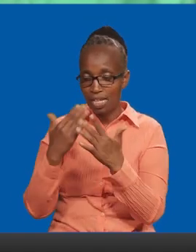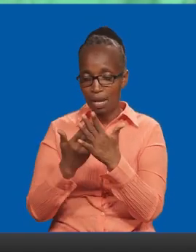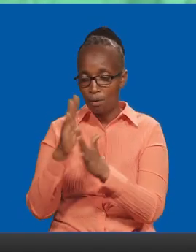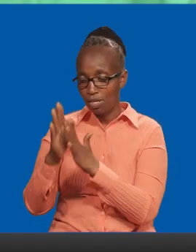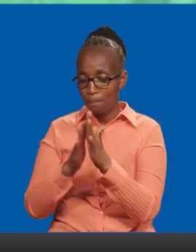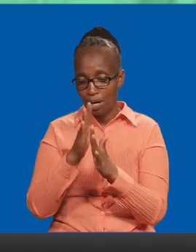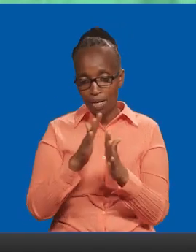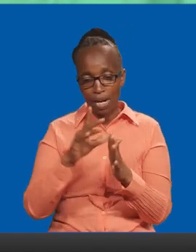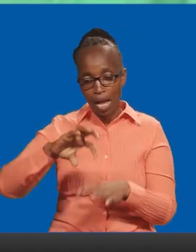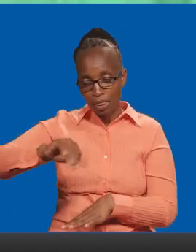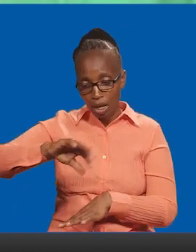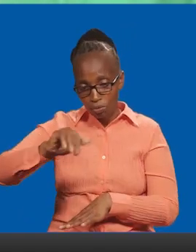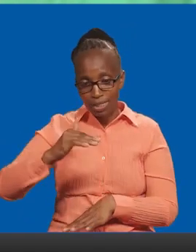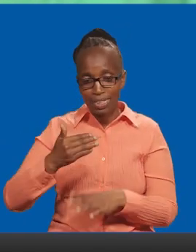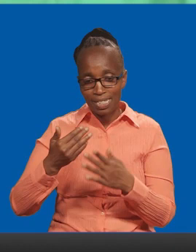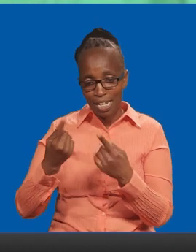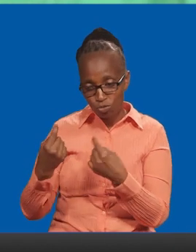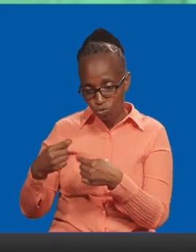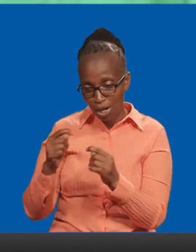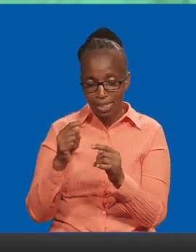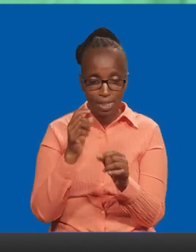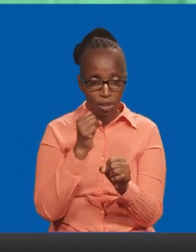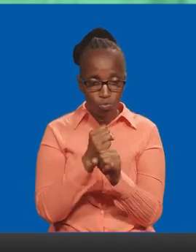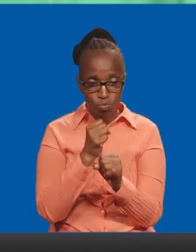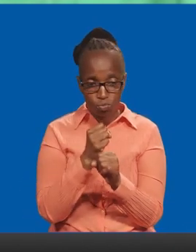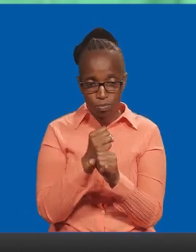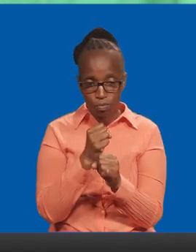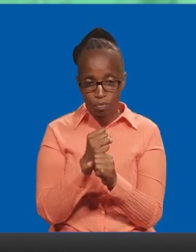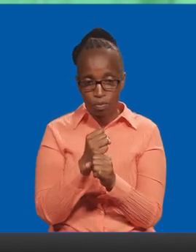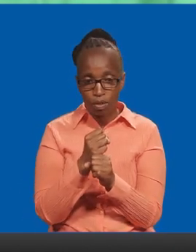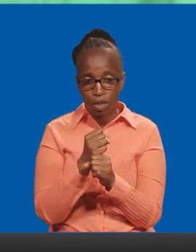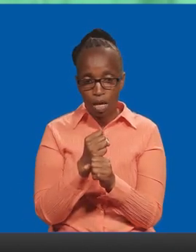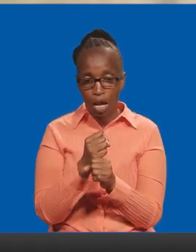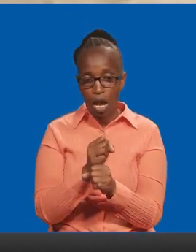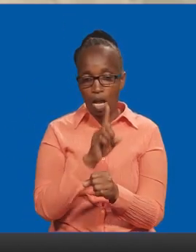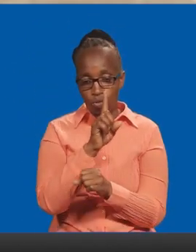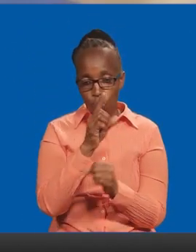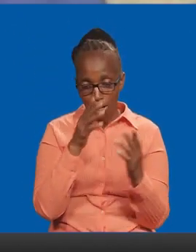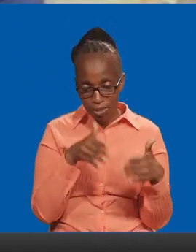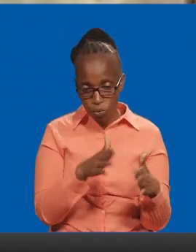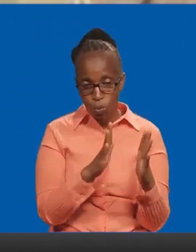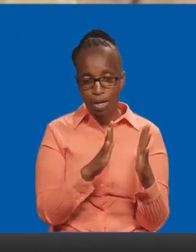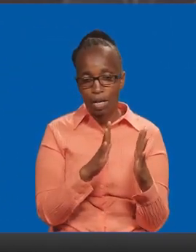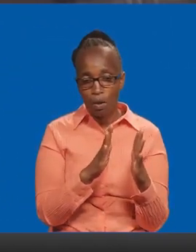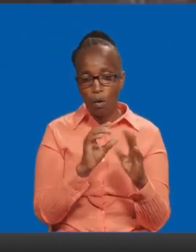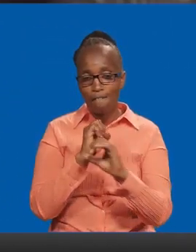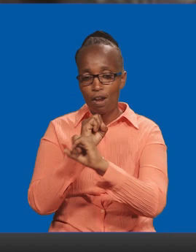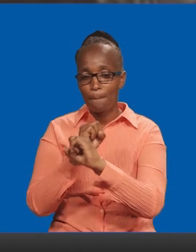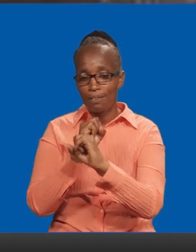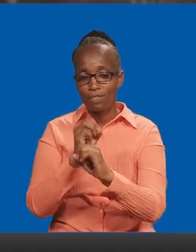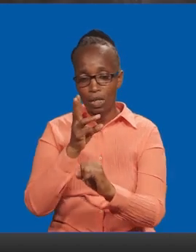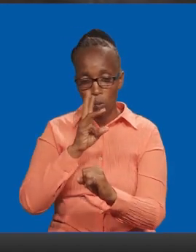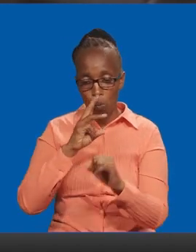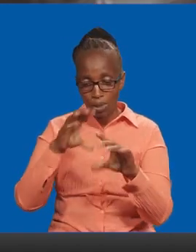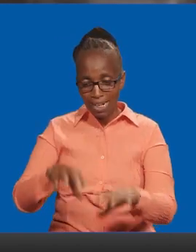Moya. These are some of the interventions that the county is putting into place, or the measures that the county is putting into place as a way